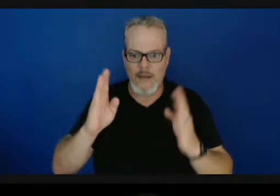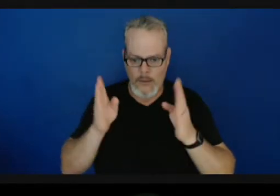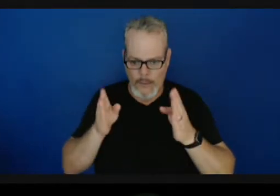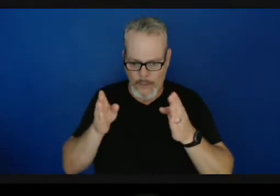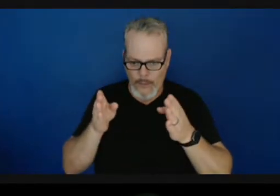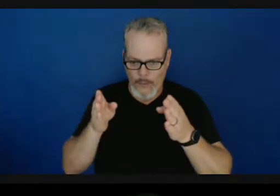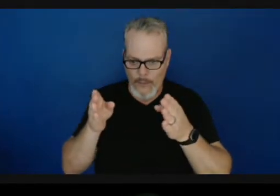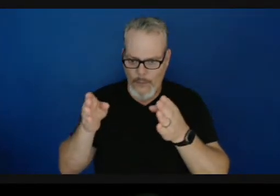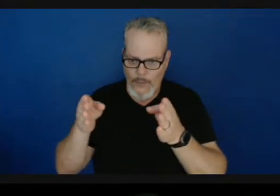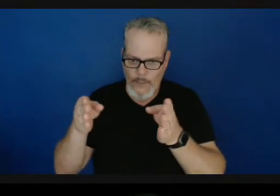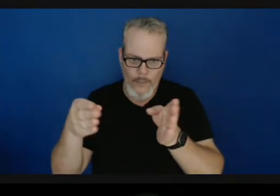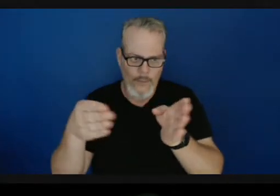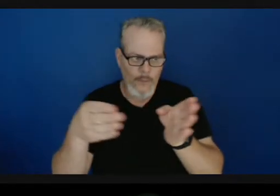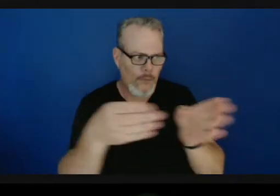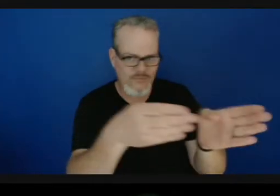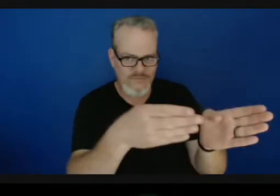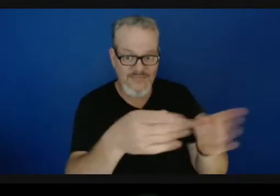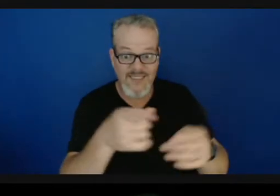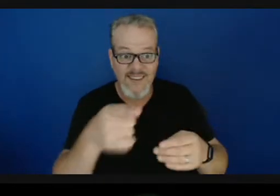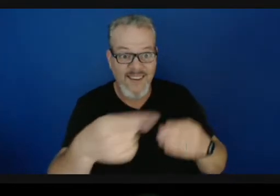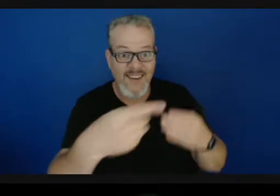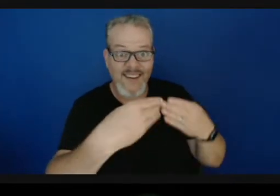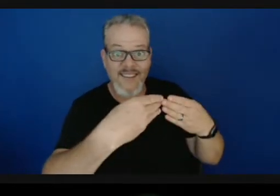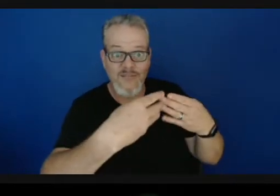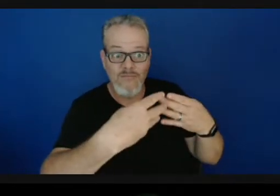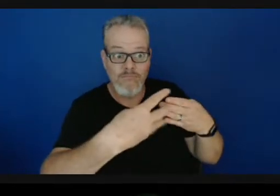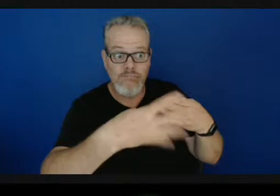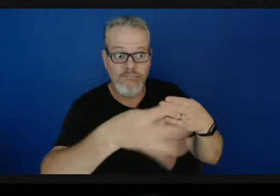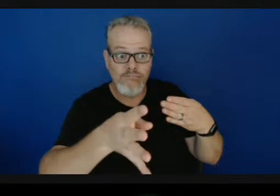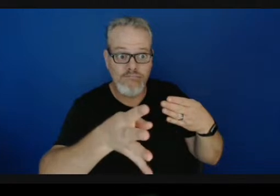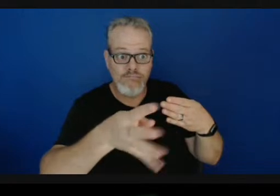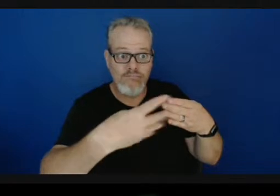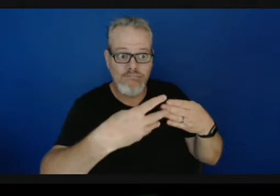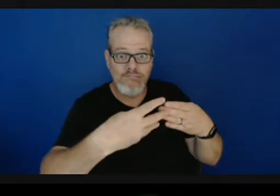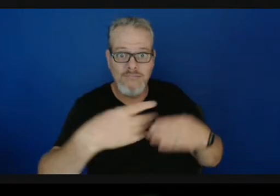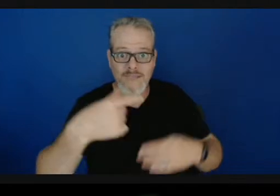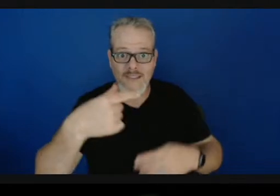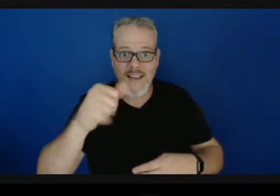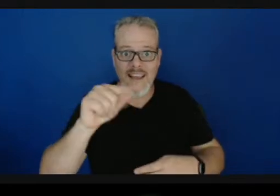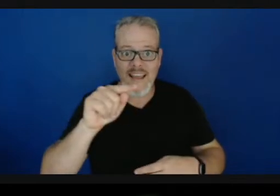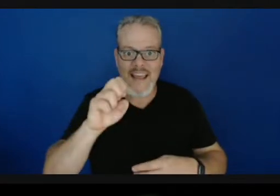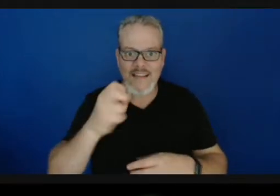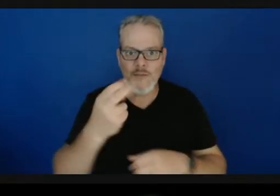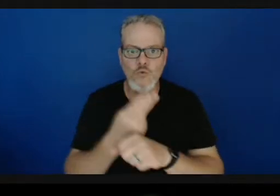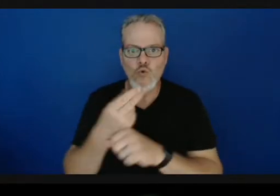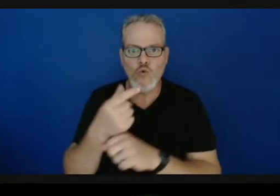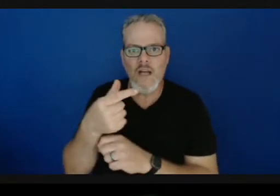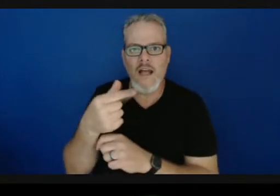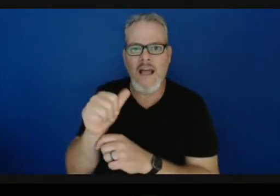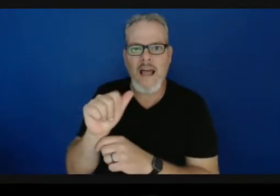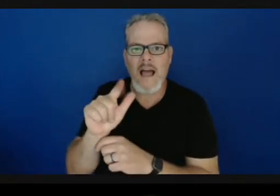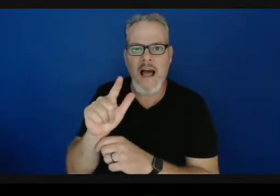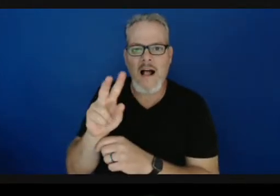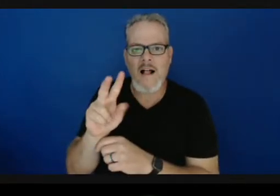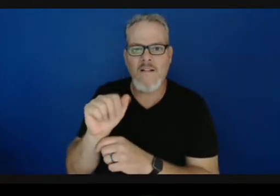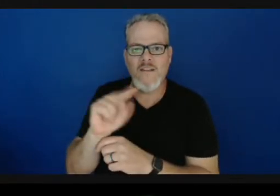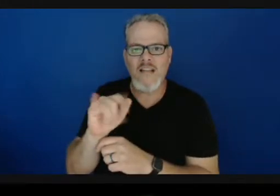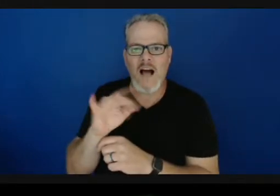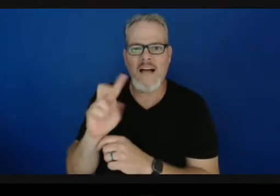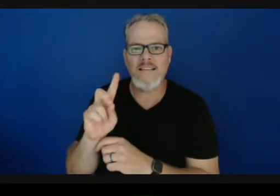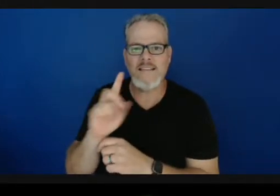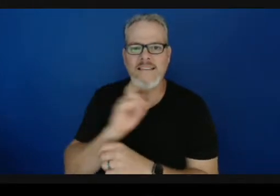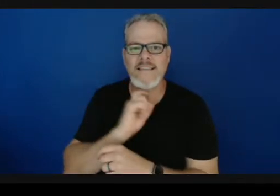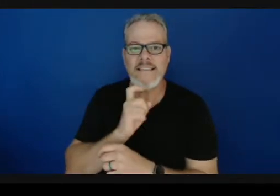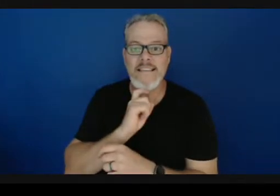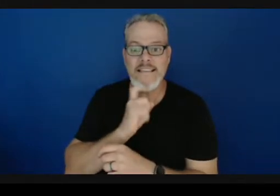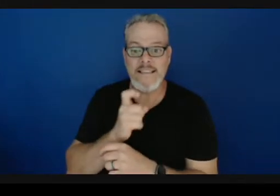left. Now, this gate was galvanized steel, which is traditionally pretty good against rust out here. And this one